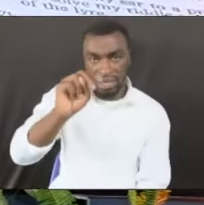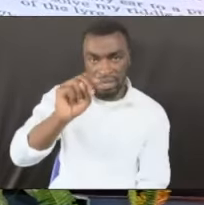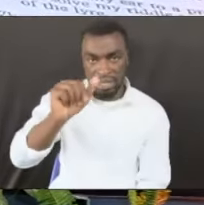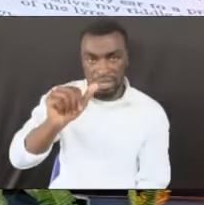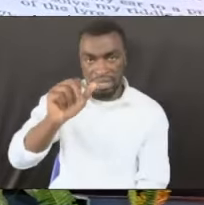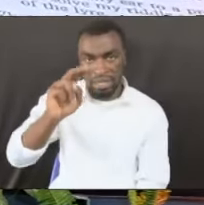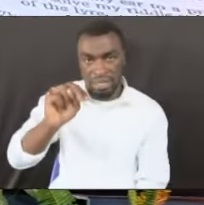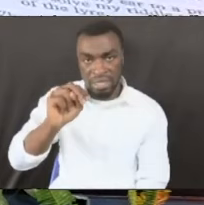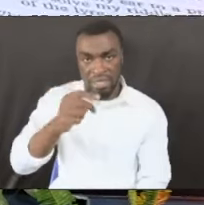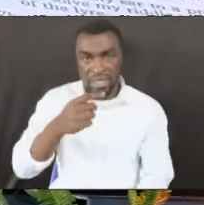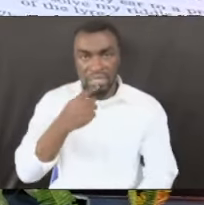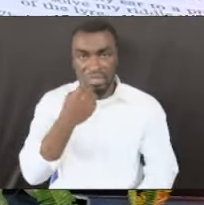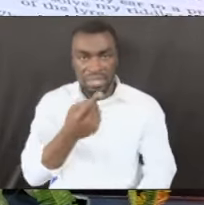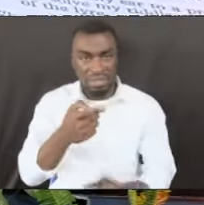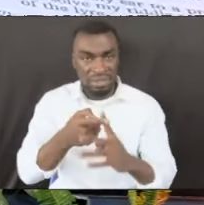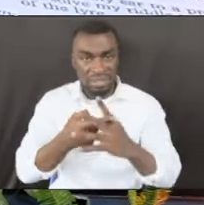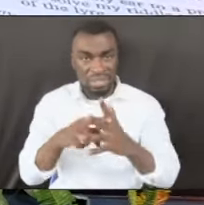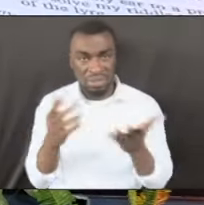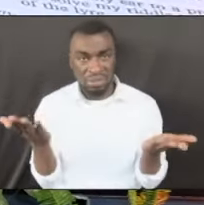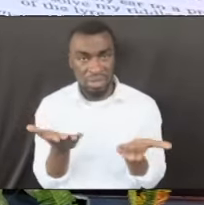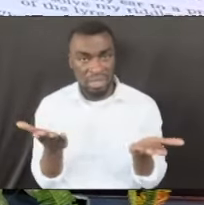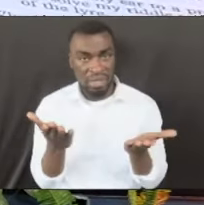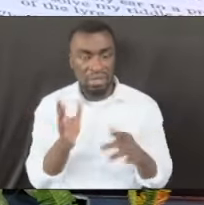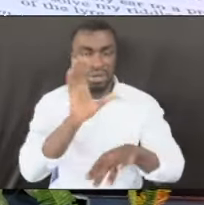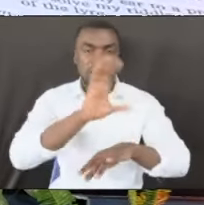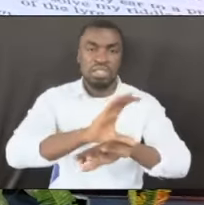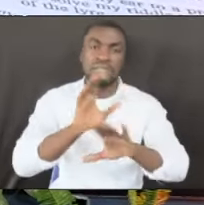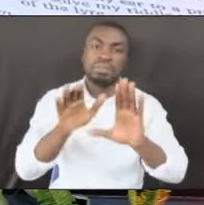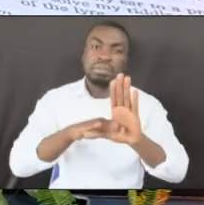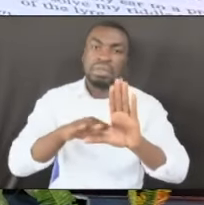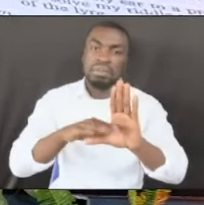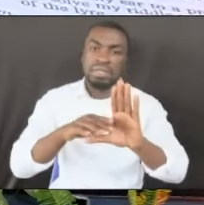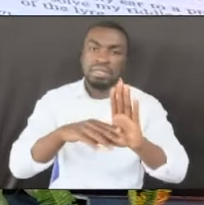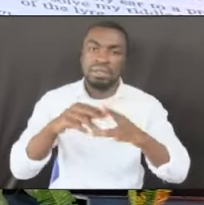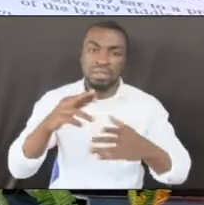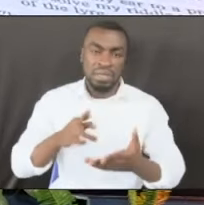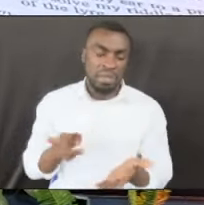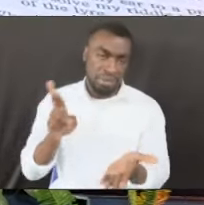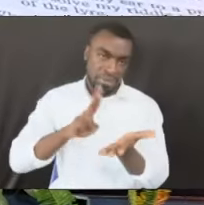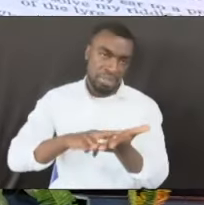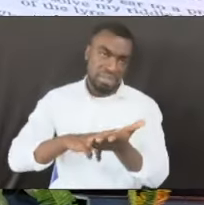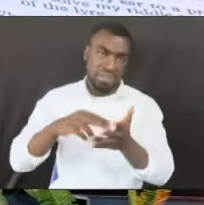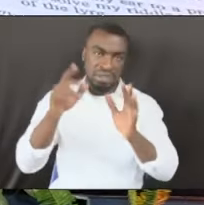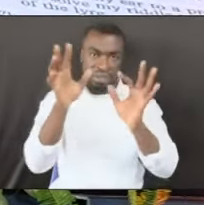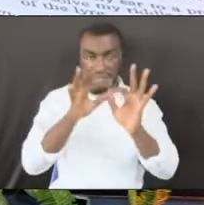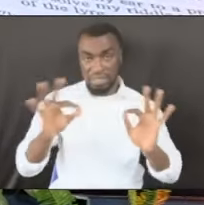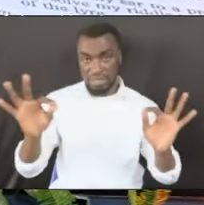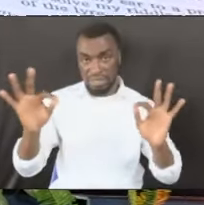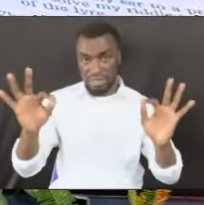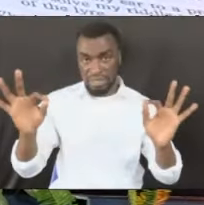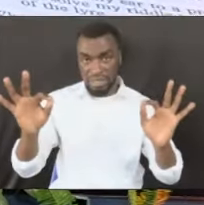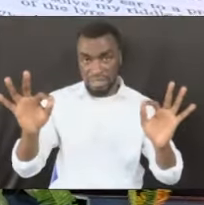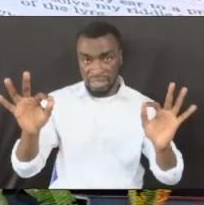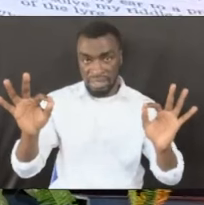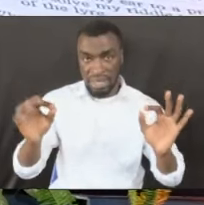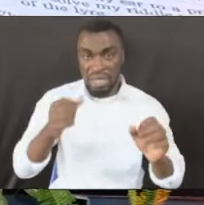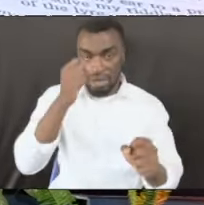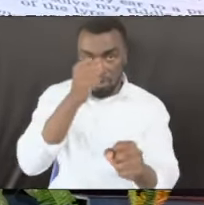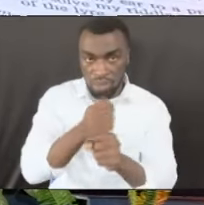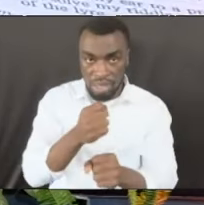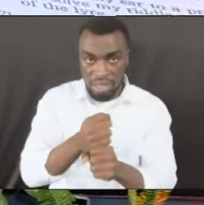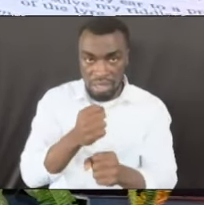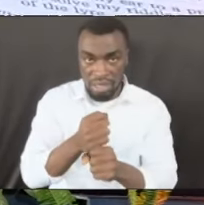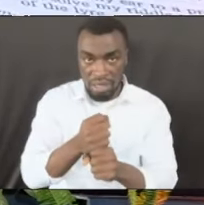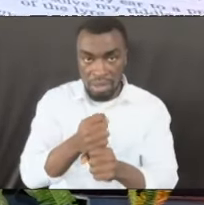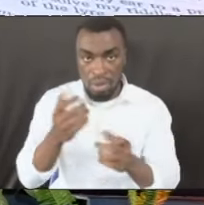he tell us to start? Church members. Let me repeat the sentence. In laboring,